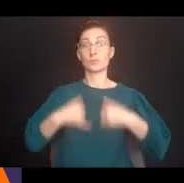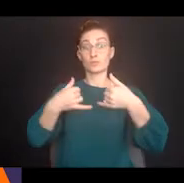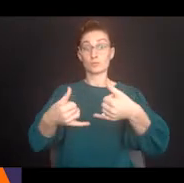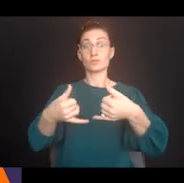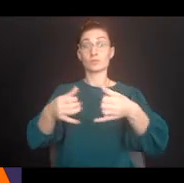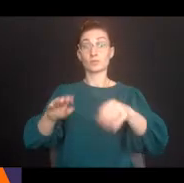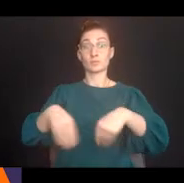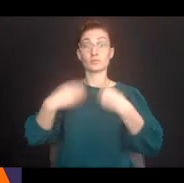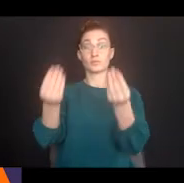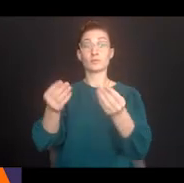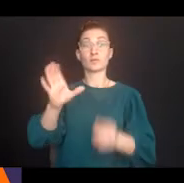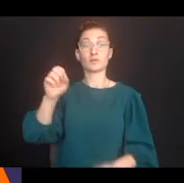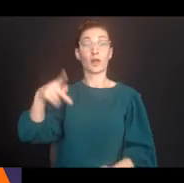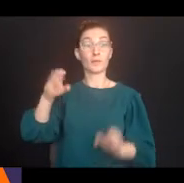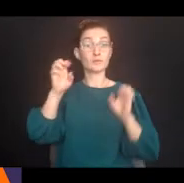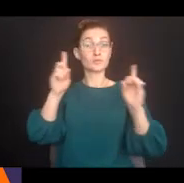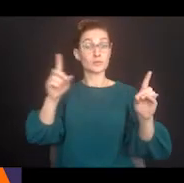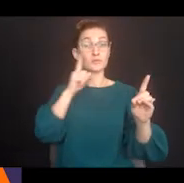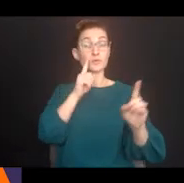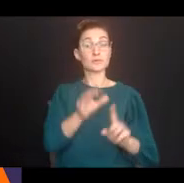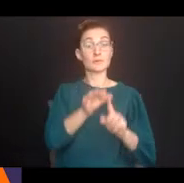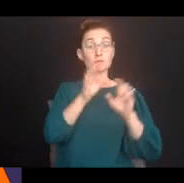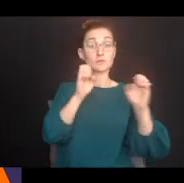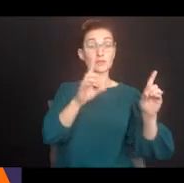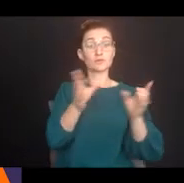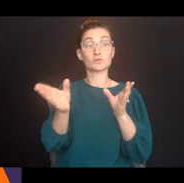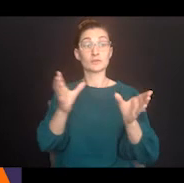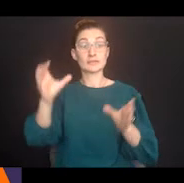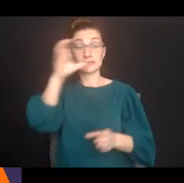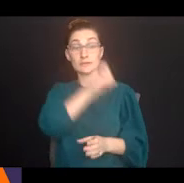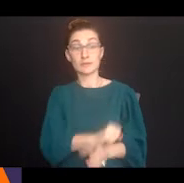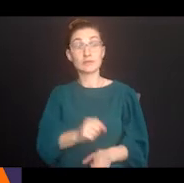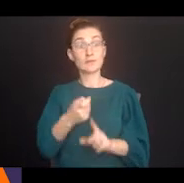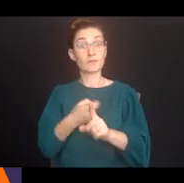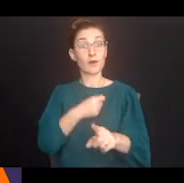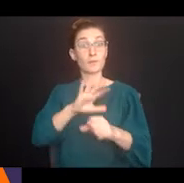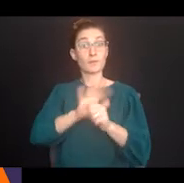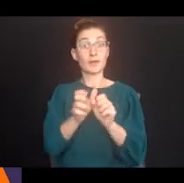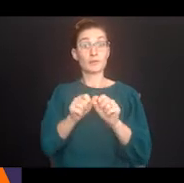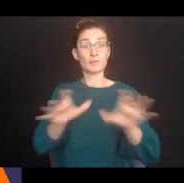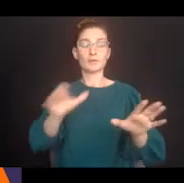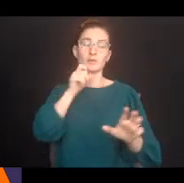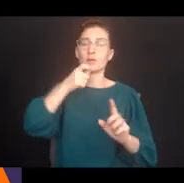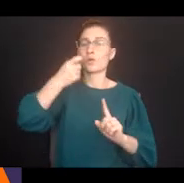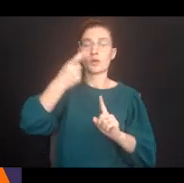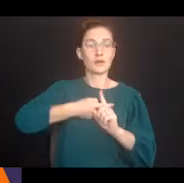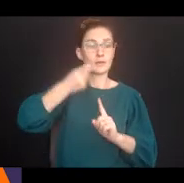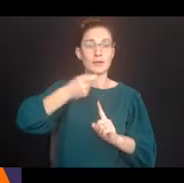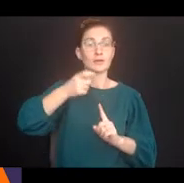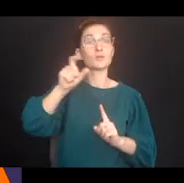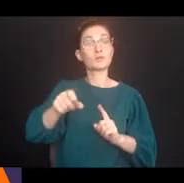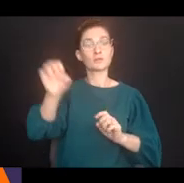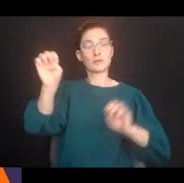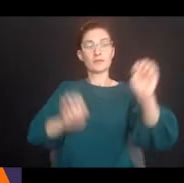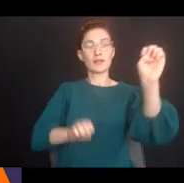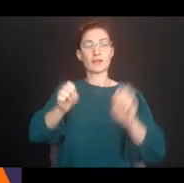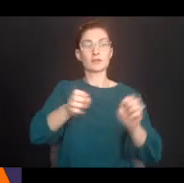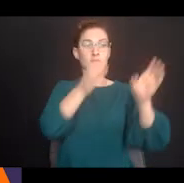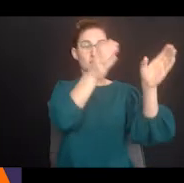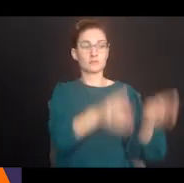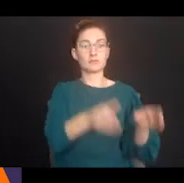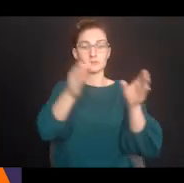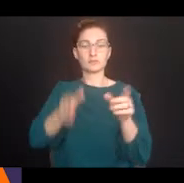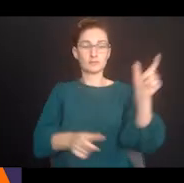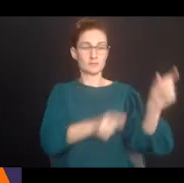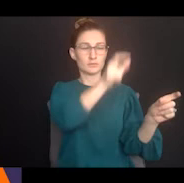Awards of compensatory education for special education and services missed as a result of the pandemic are not automatic and will need to be